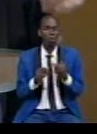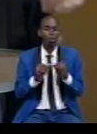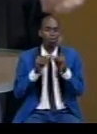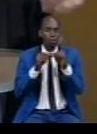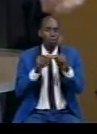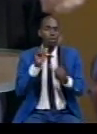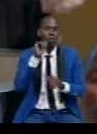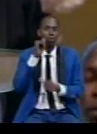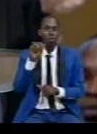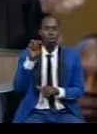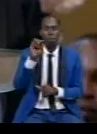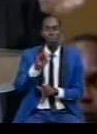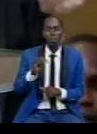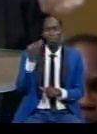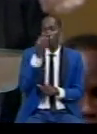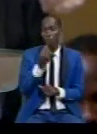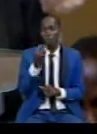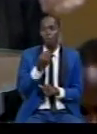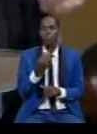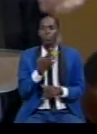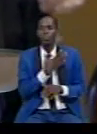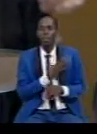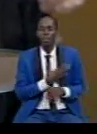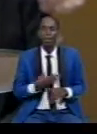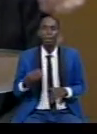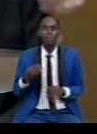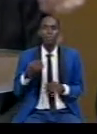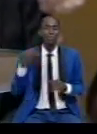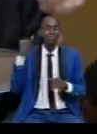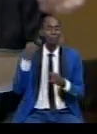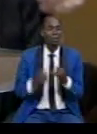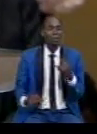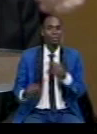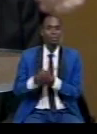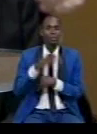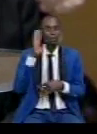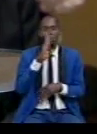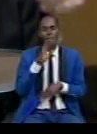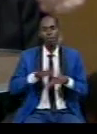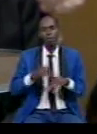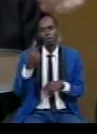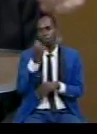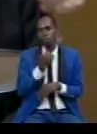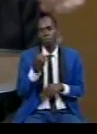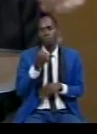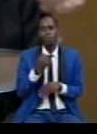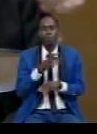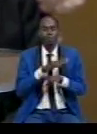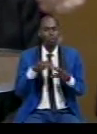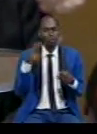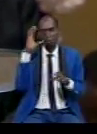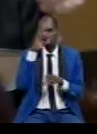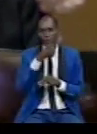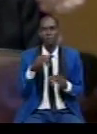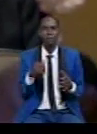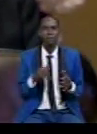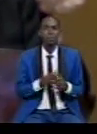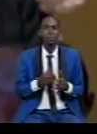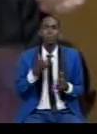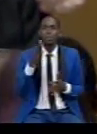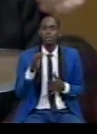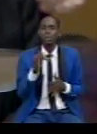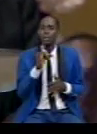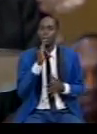Monday, and also the grand finale will be on Tuesday. Don't miss it. There is public